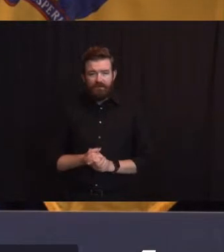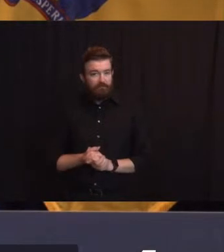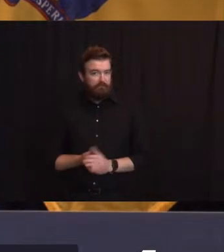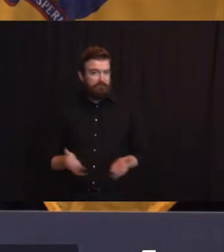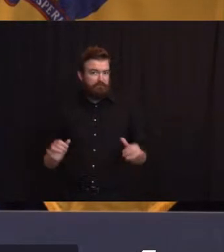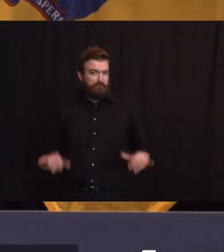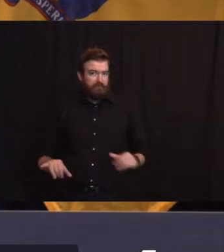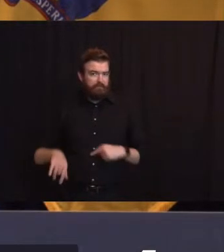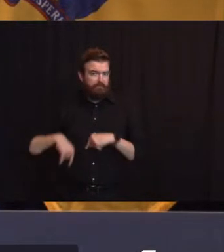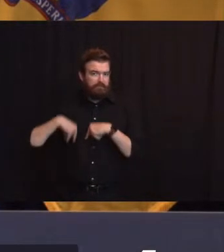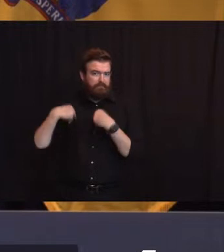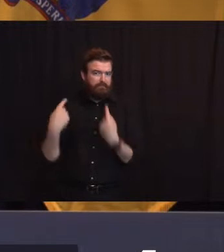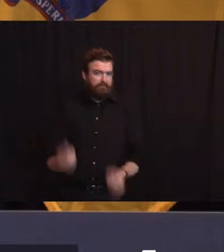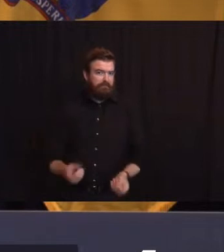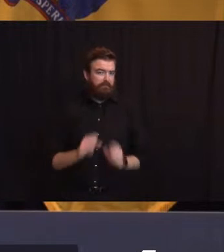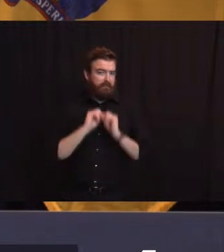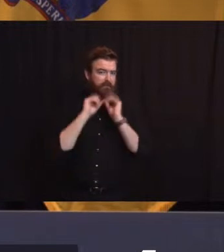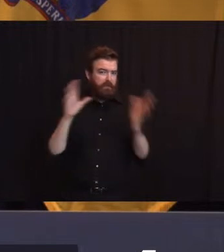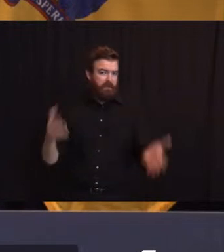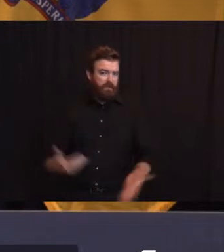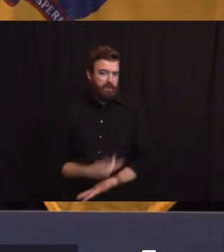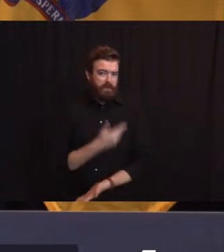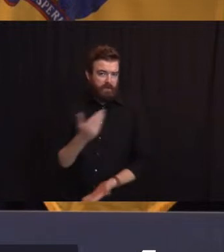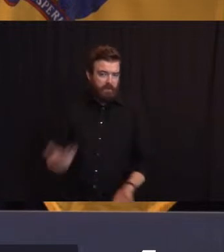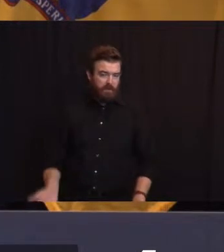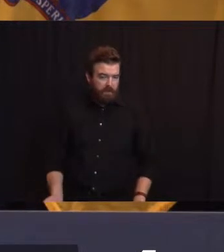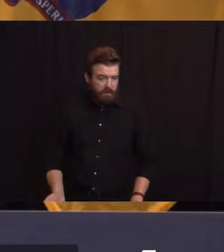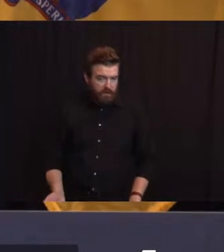social distance until today.